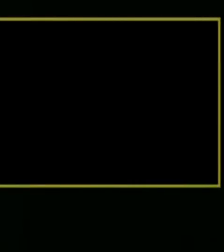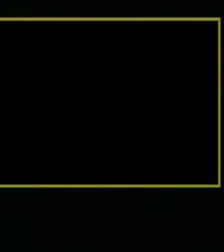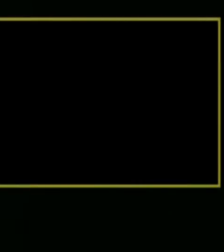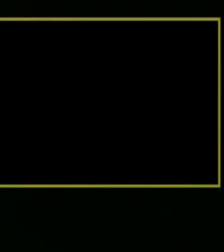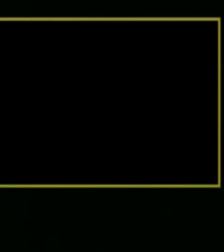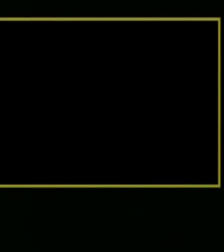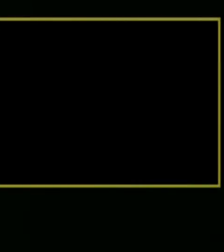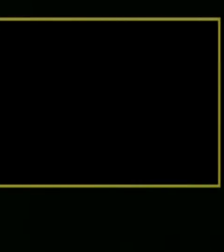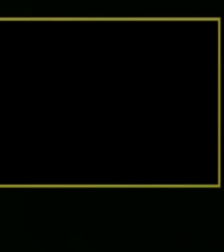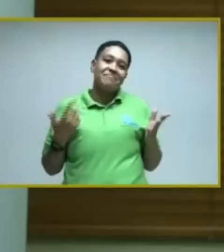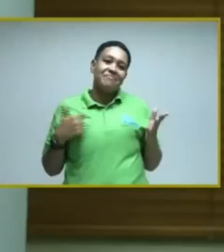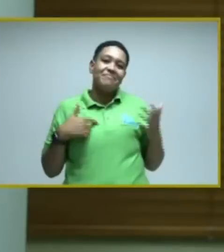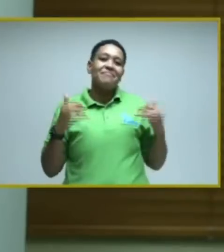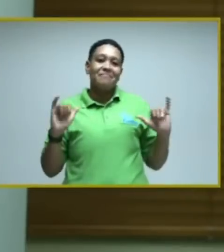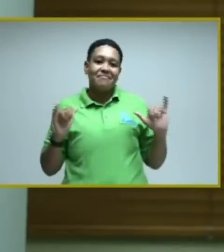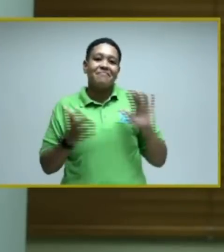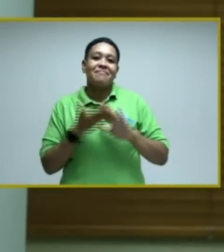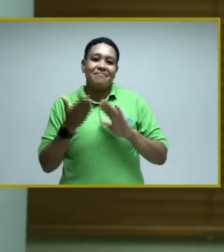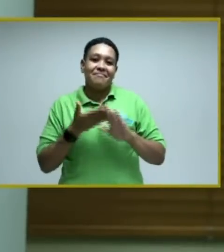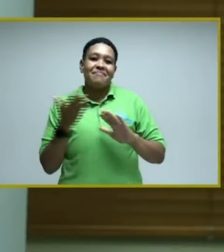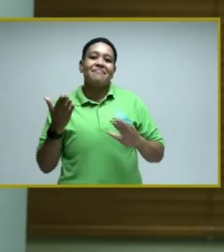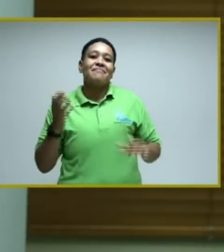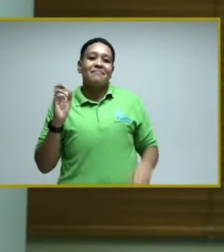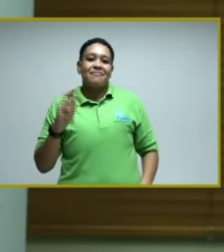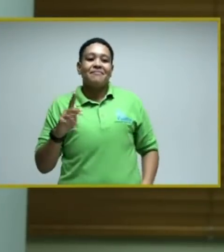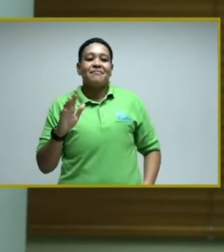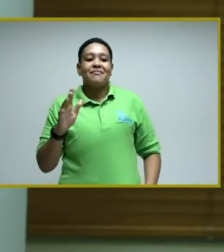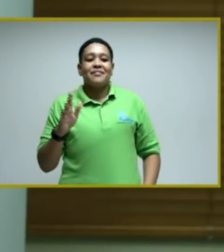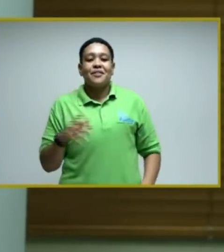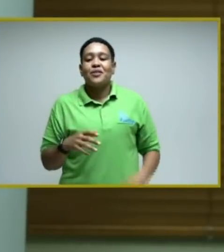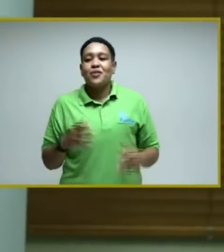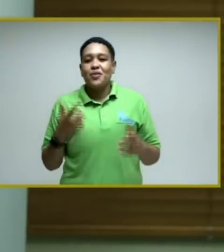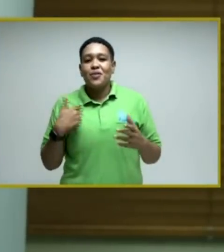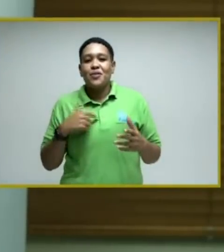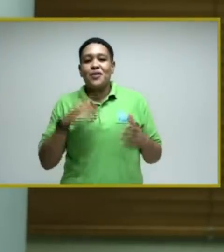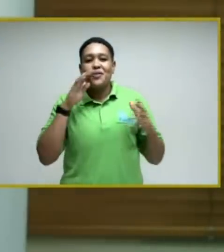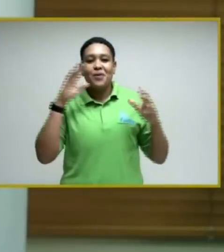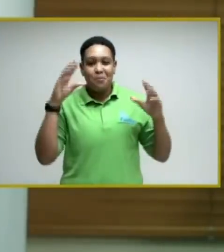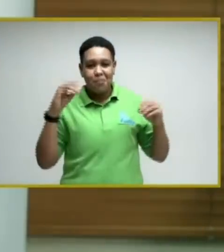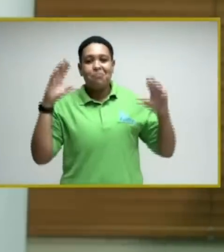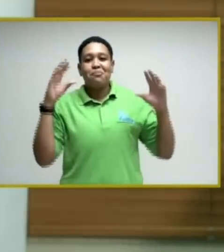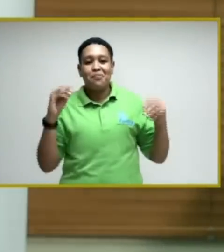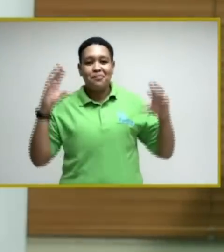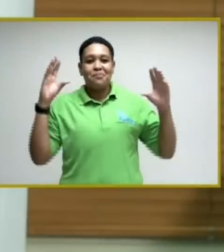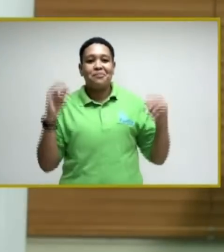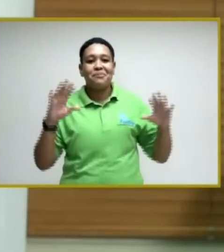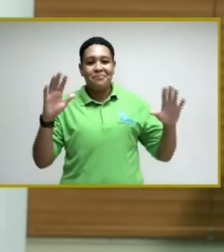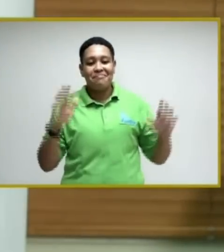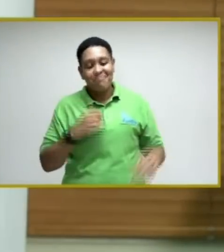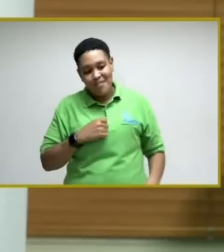Okay, are we still on, or we are? Okay, all right, so we got a little power cut there.